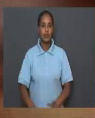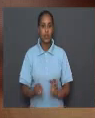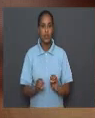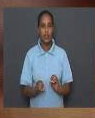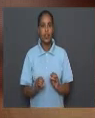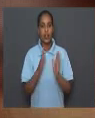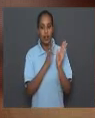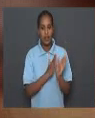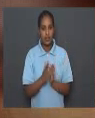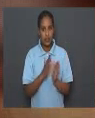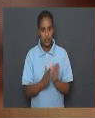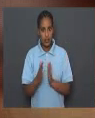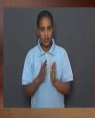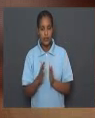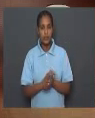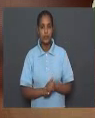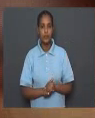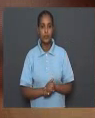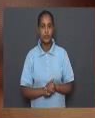Students, let's get ready.